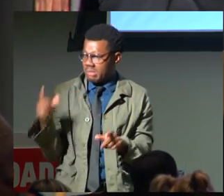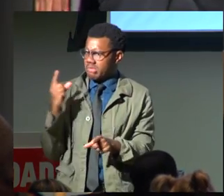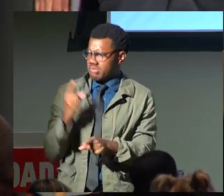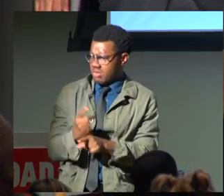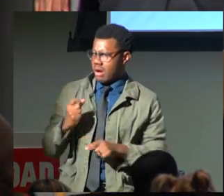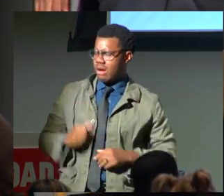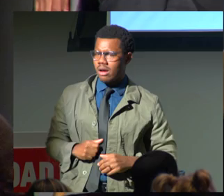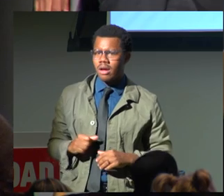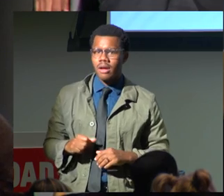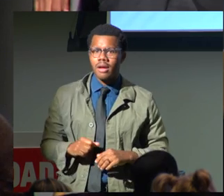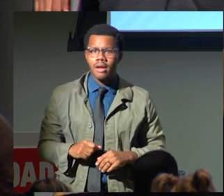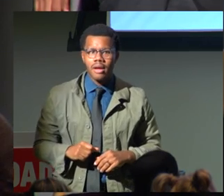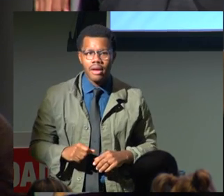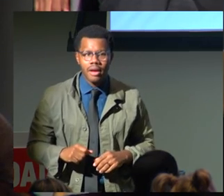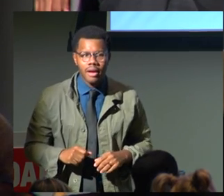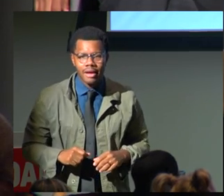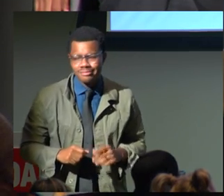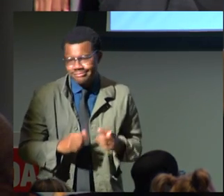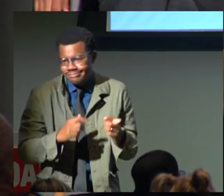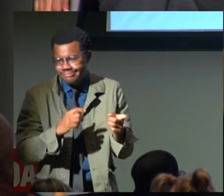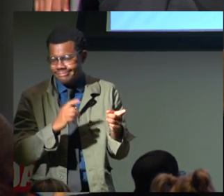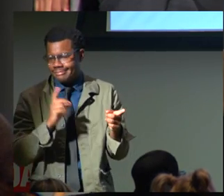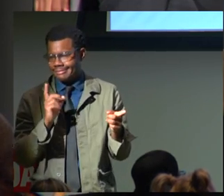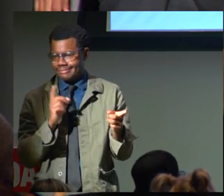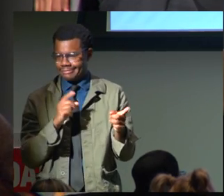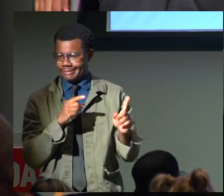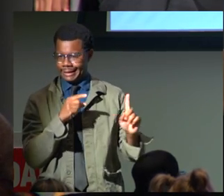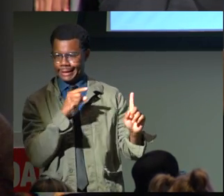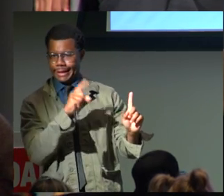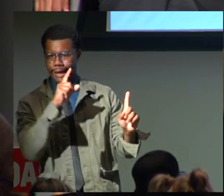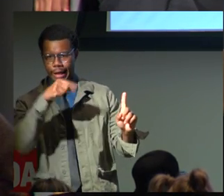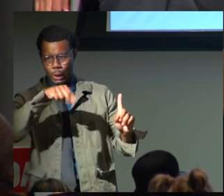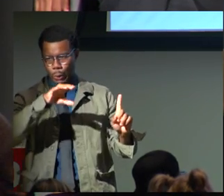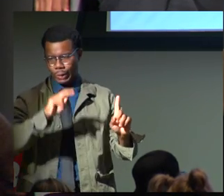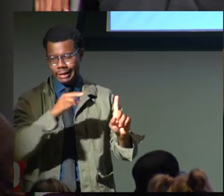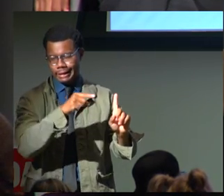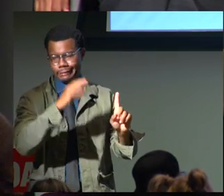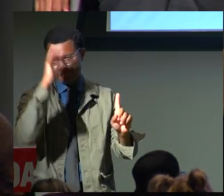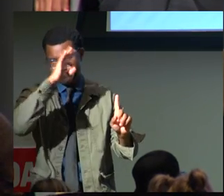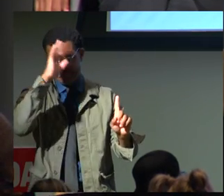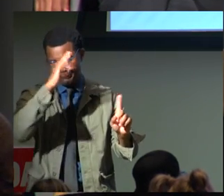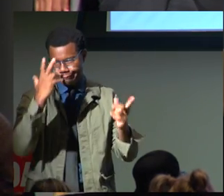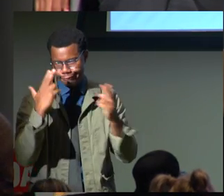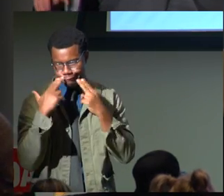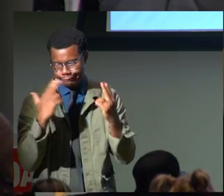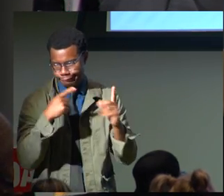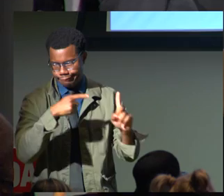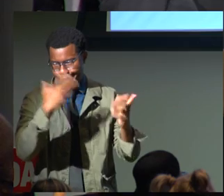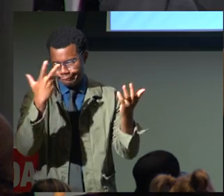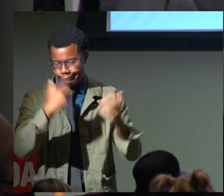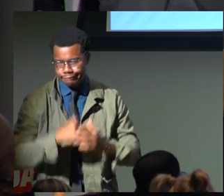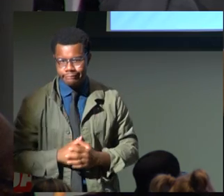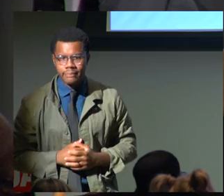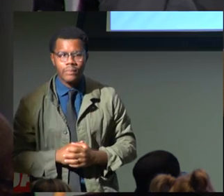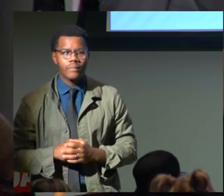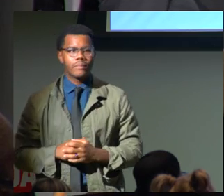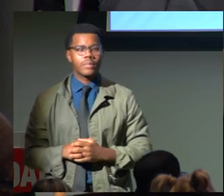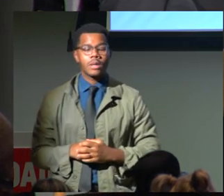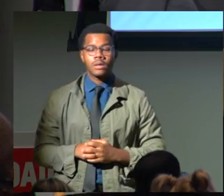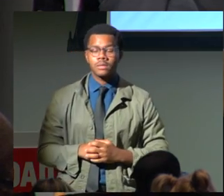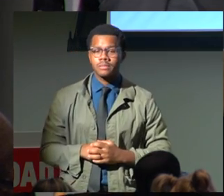This is the naivety of Quinn. I'm being honest, I think people, okay.